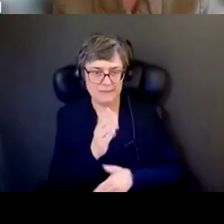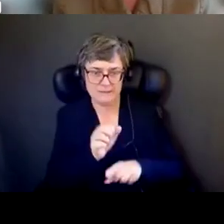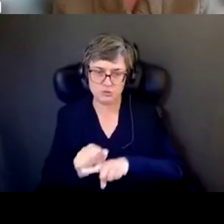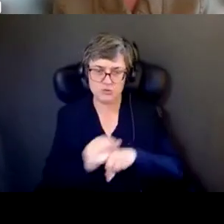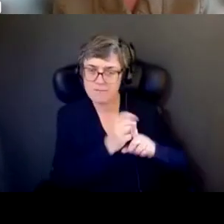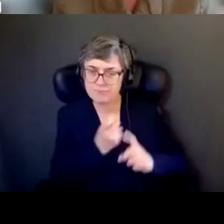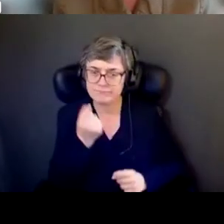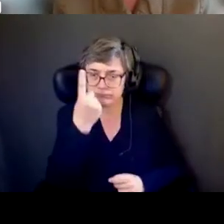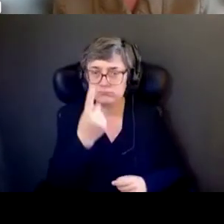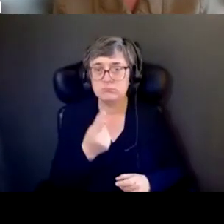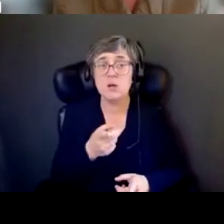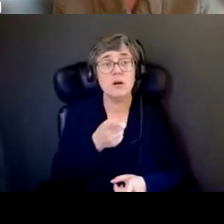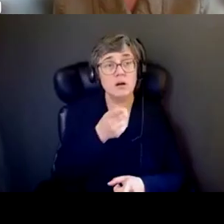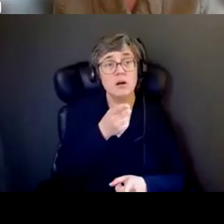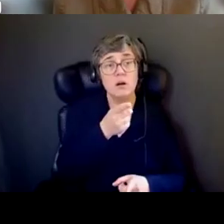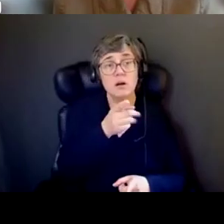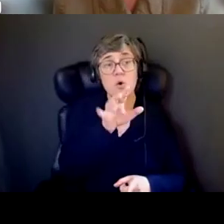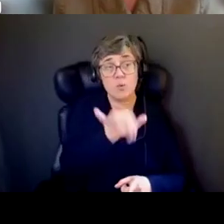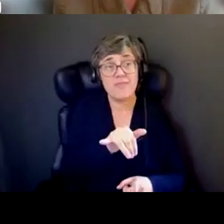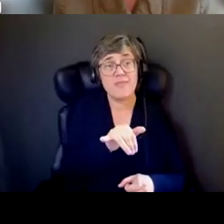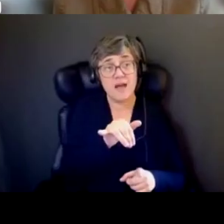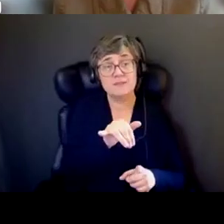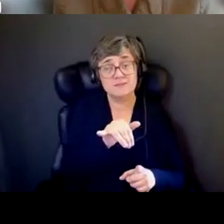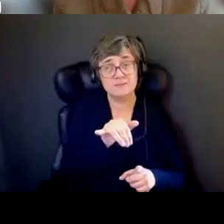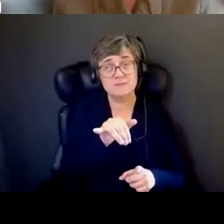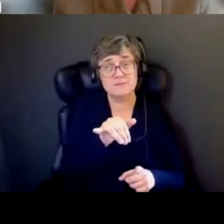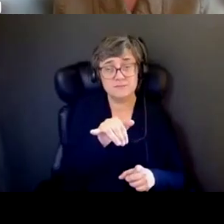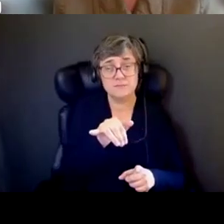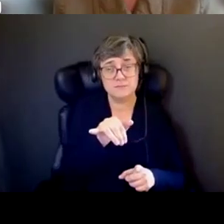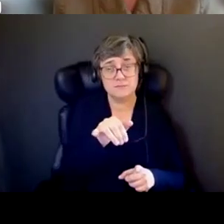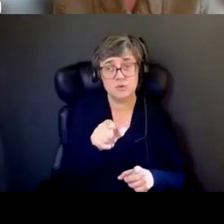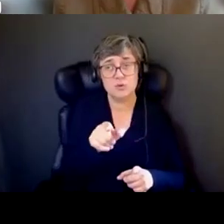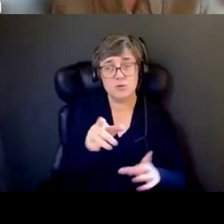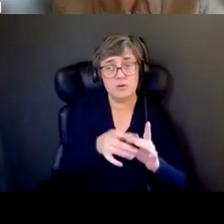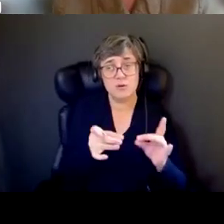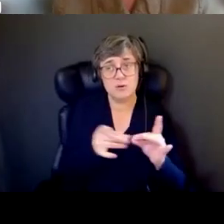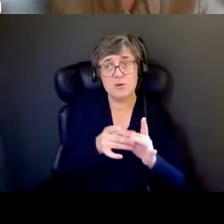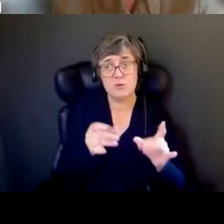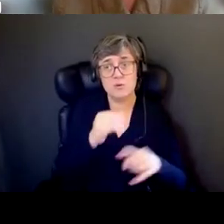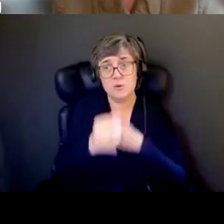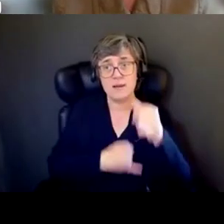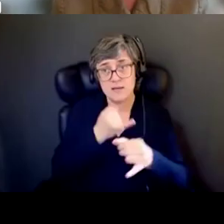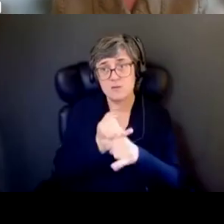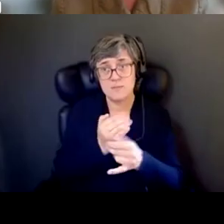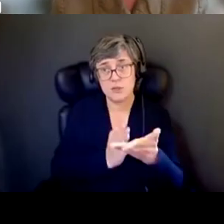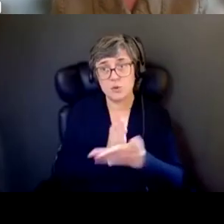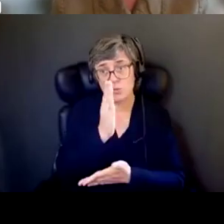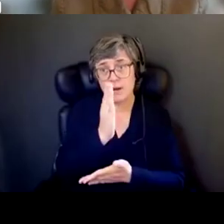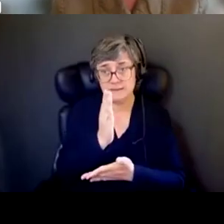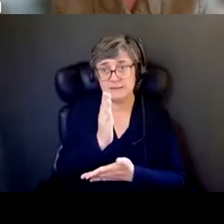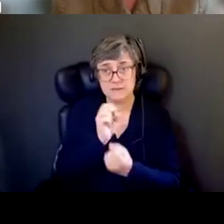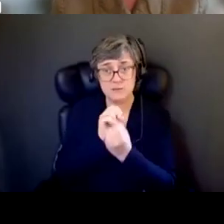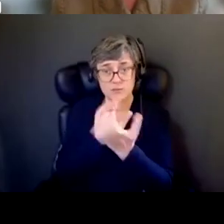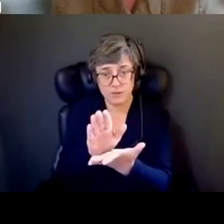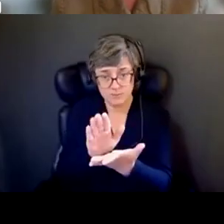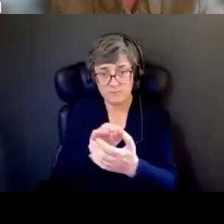the international rights framework. So how can an international human rights instrument like the convention,